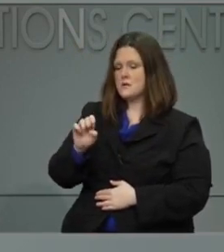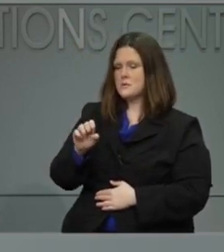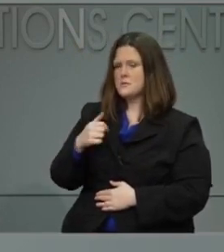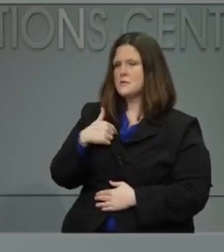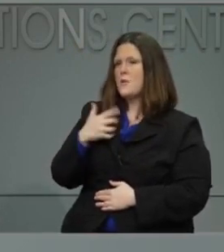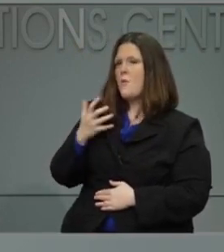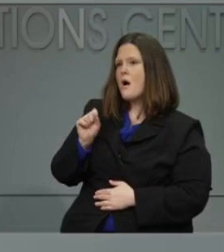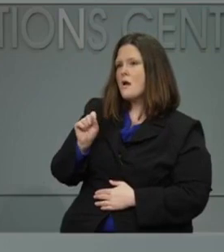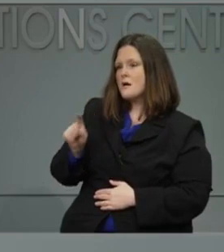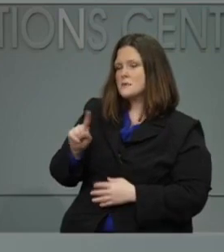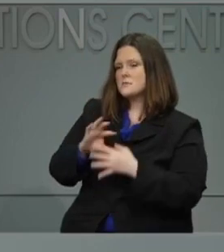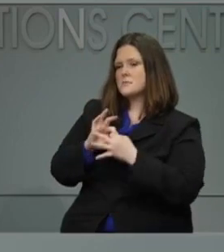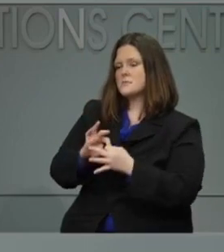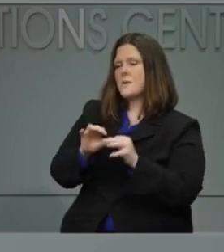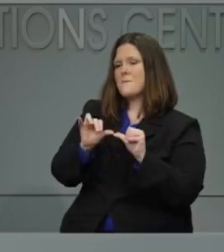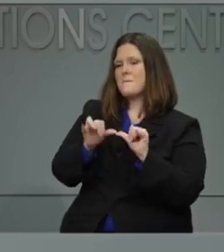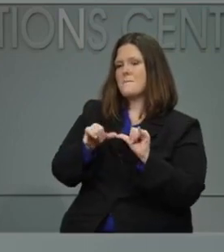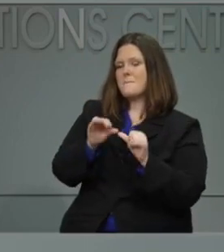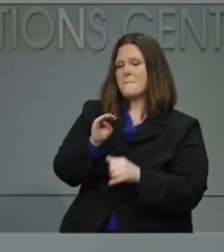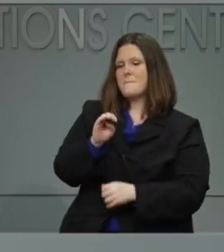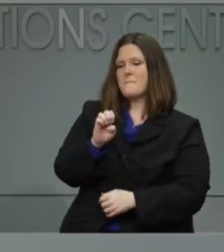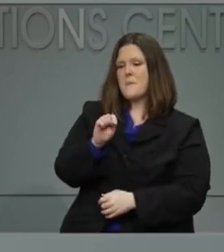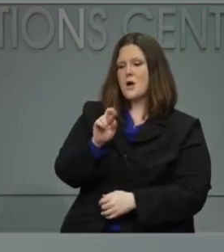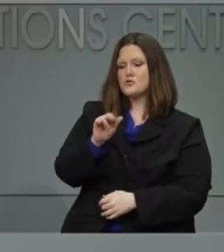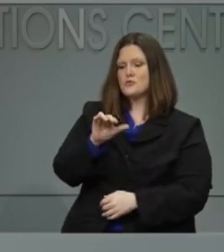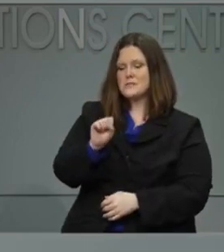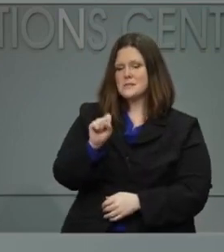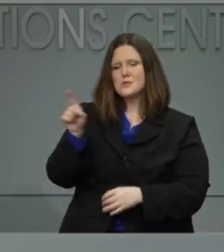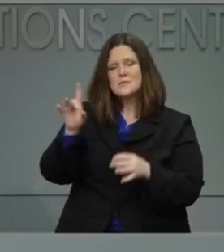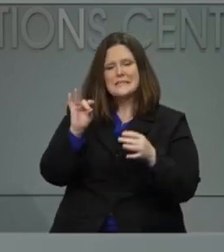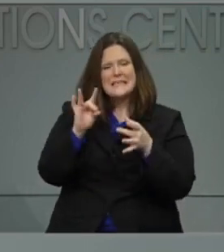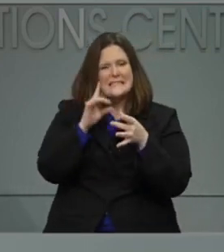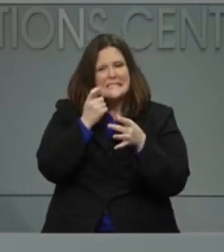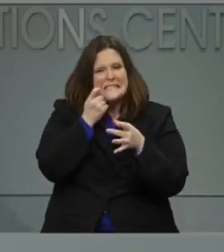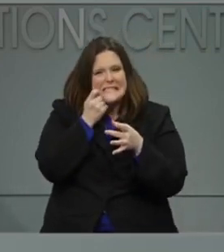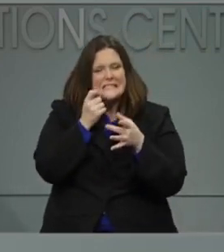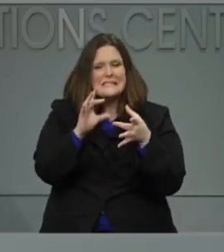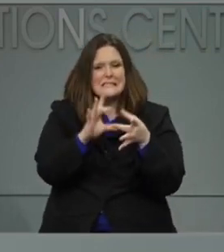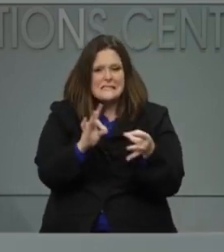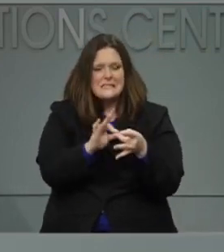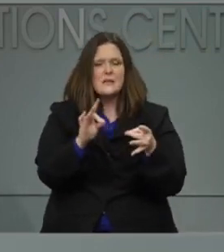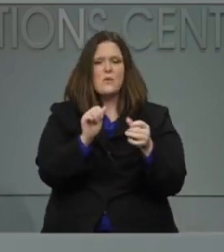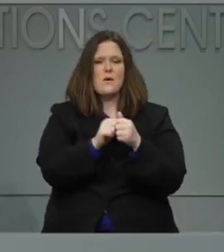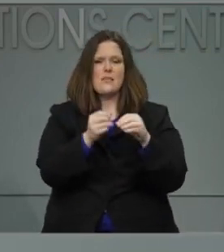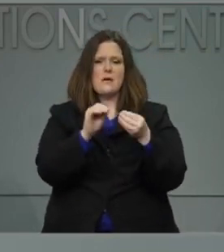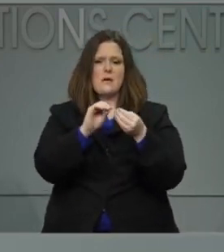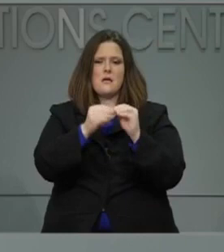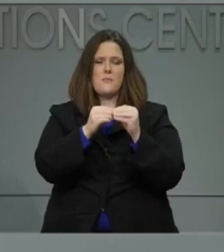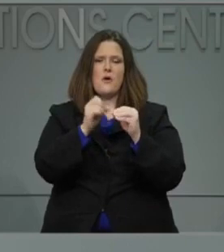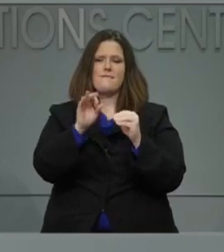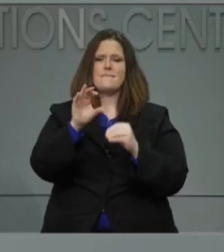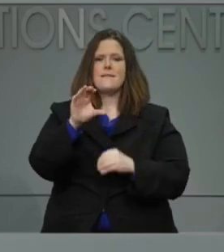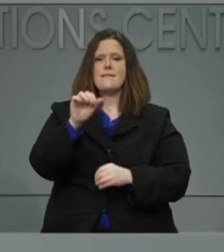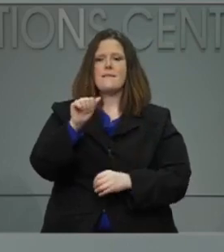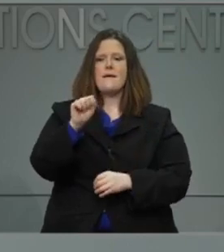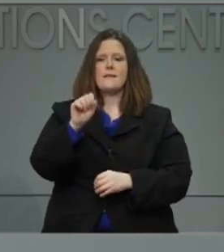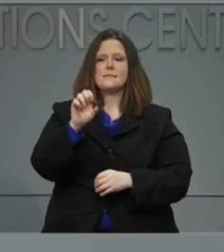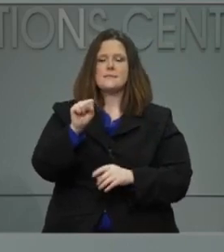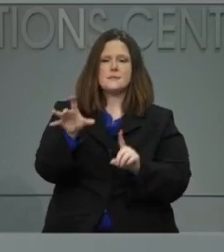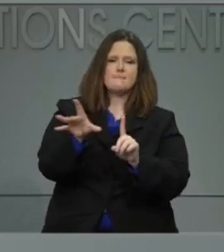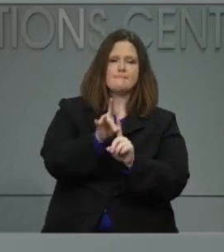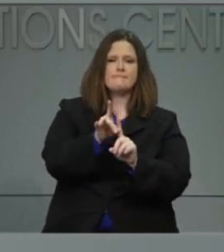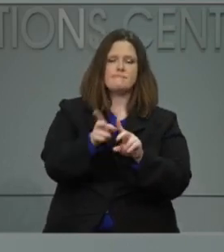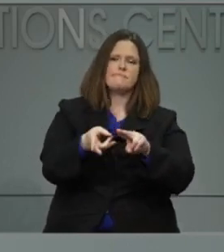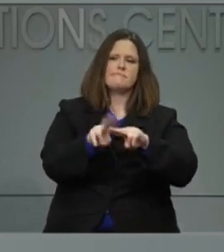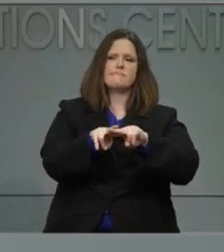trends that we're seeing with the metrics. I know you had just briefly touched on that just a moment ago, the increase in the new daily cases, and I'm starting to see as well